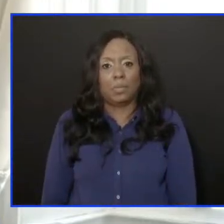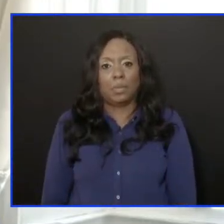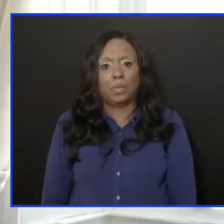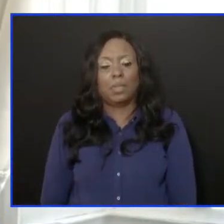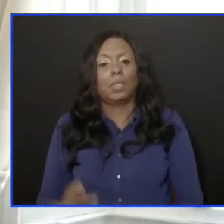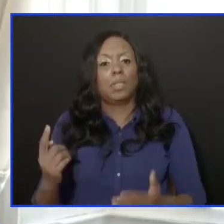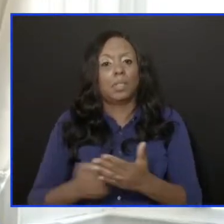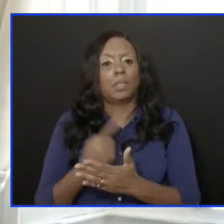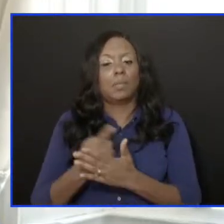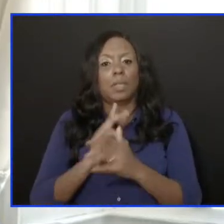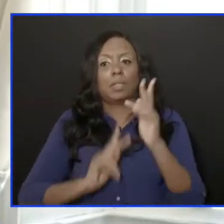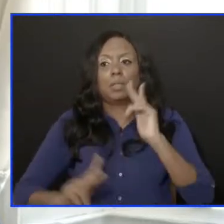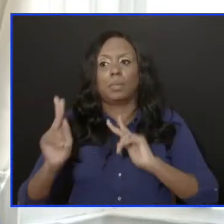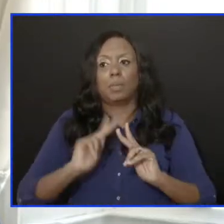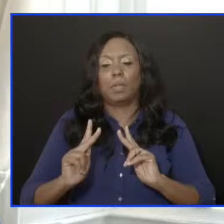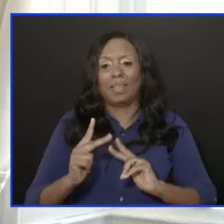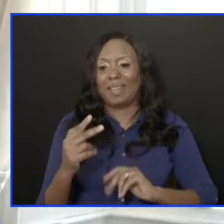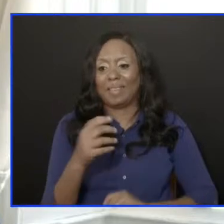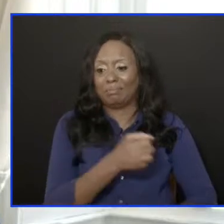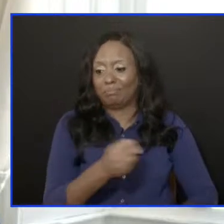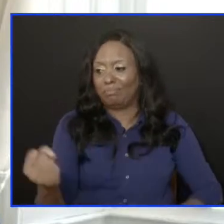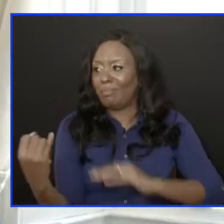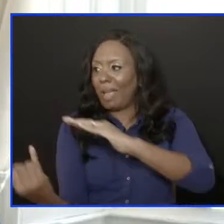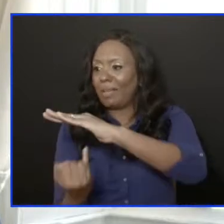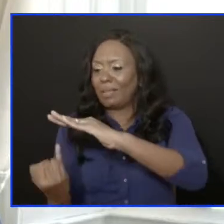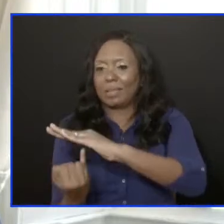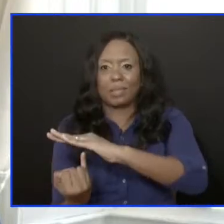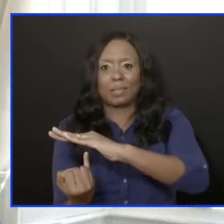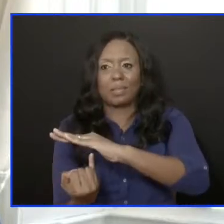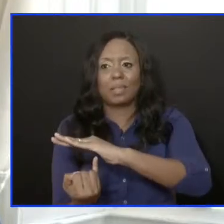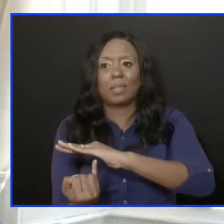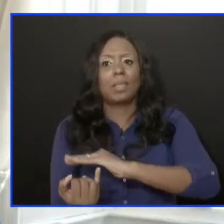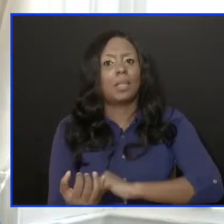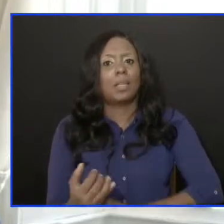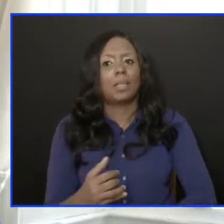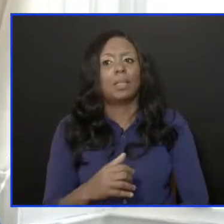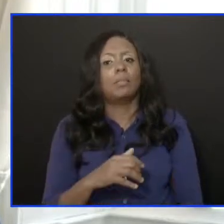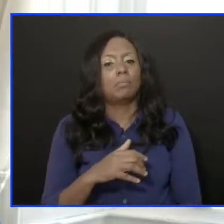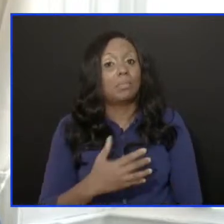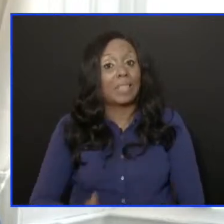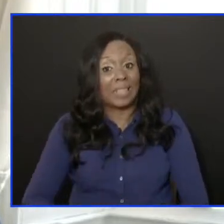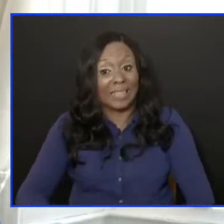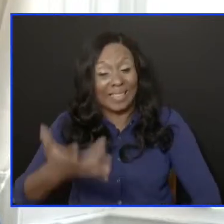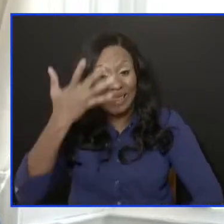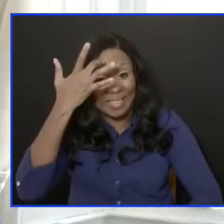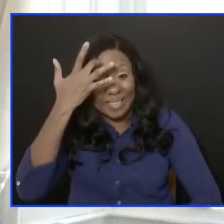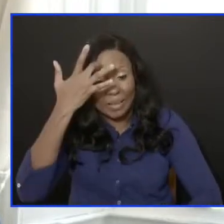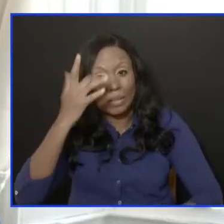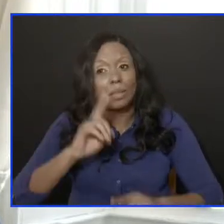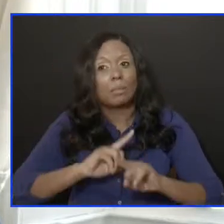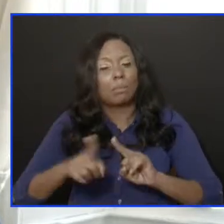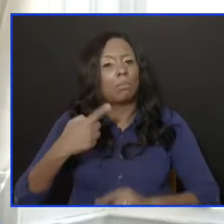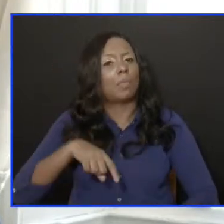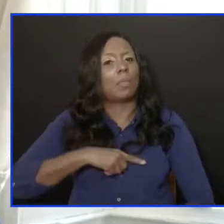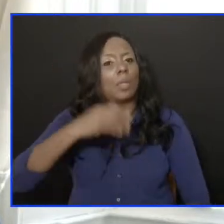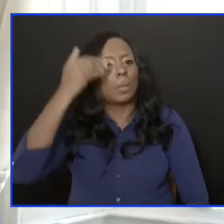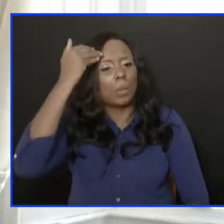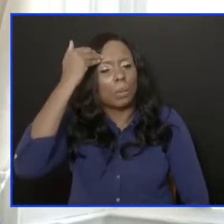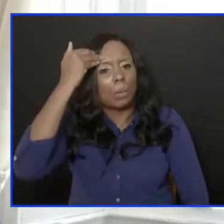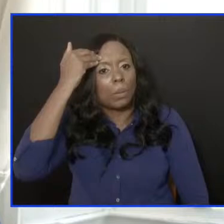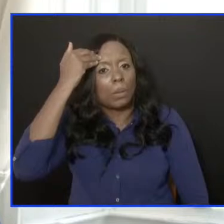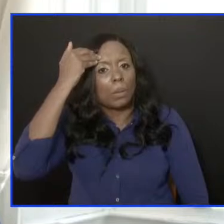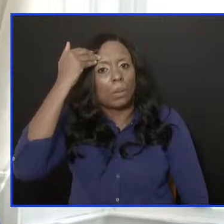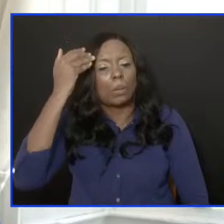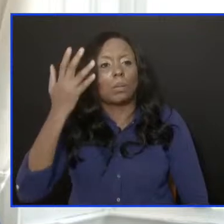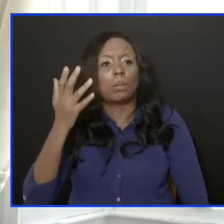ill, for most part. Sometimes what we do, we try to be careful. We know for vaccines, I've said it a million times